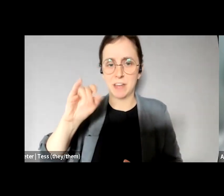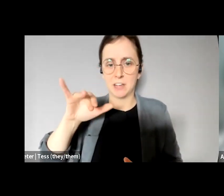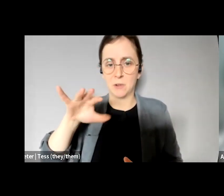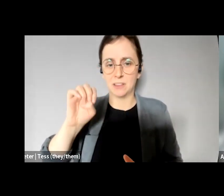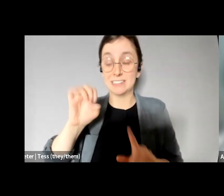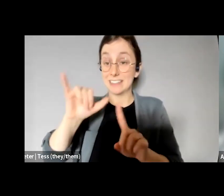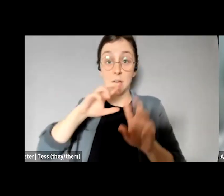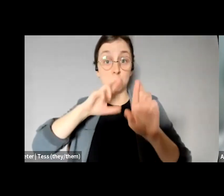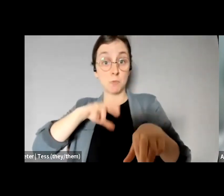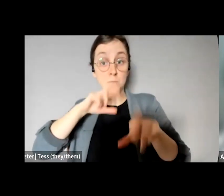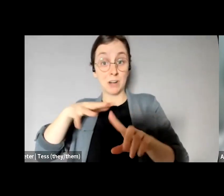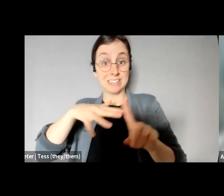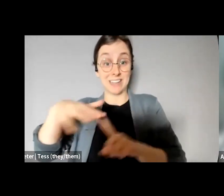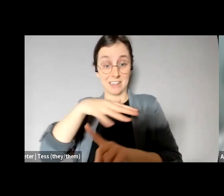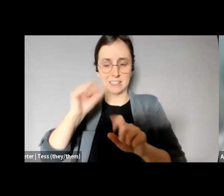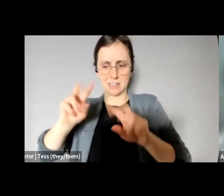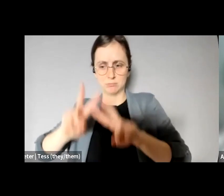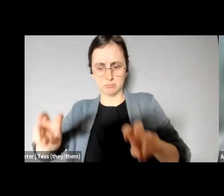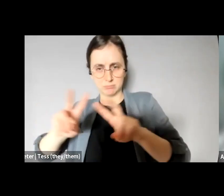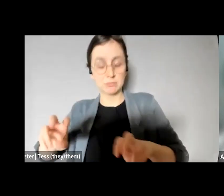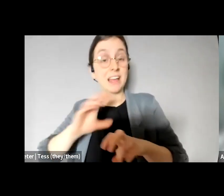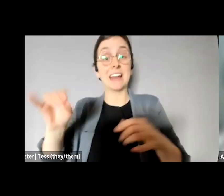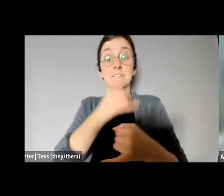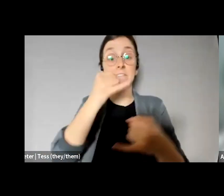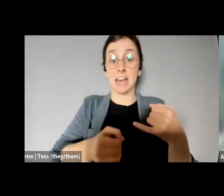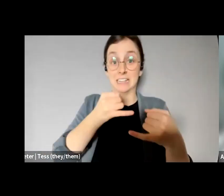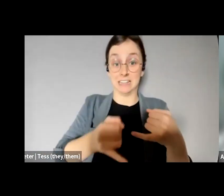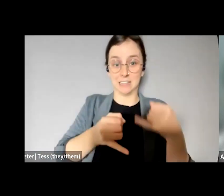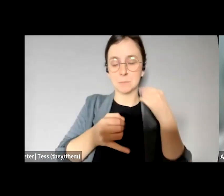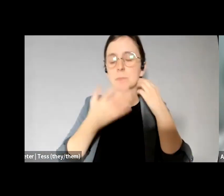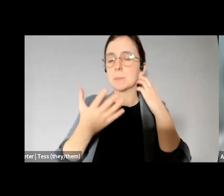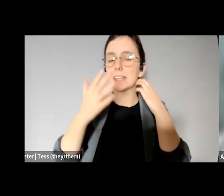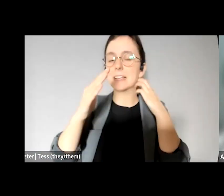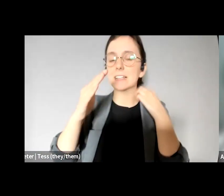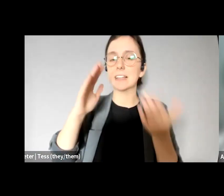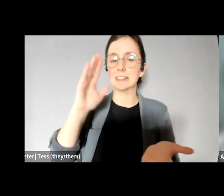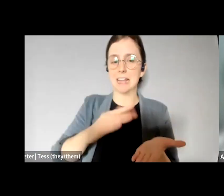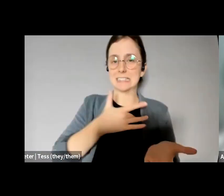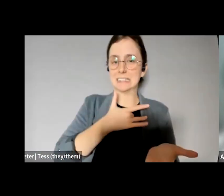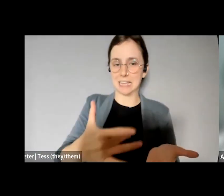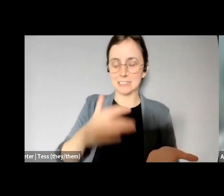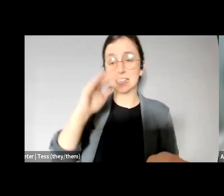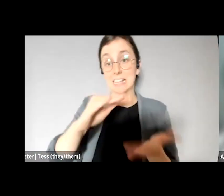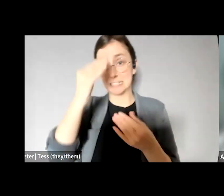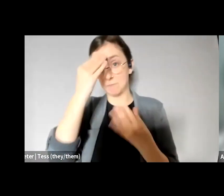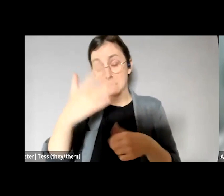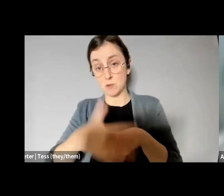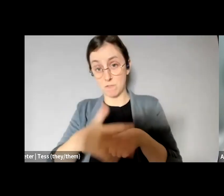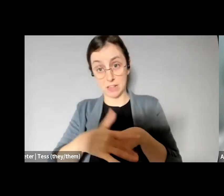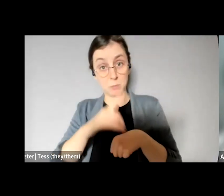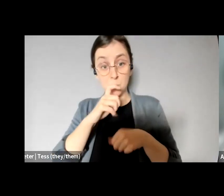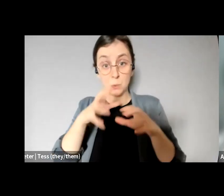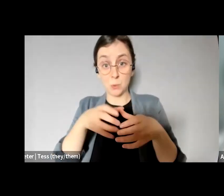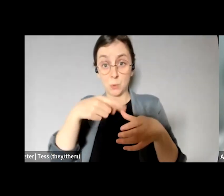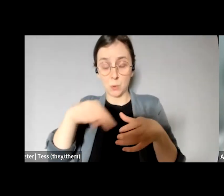could be looked at. And then finally, but it's probably less likely, or there might be less information, is those who are